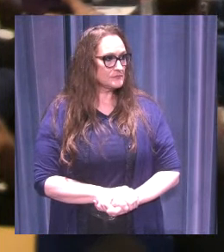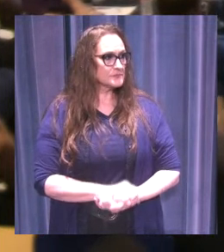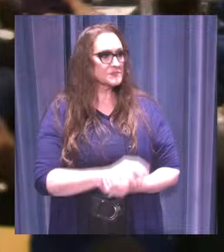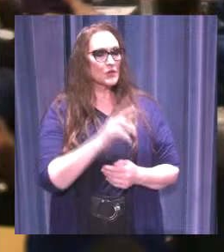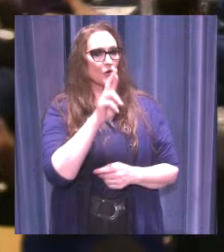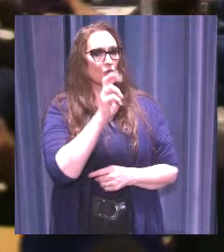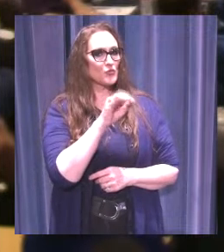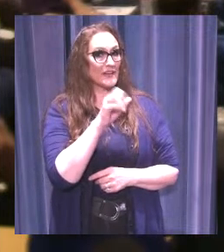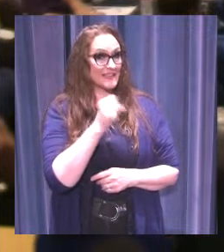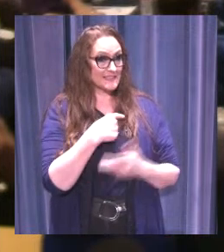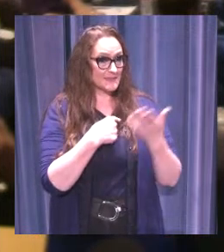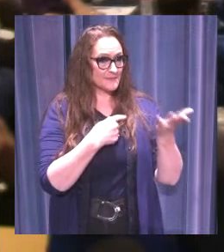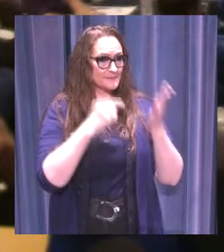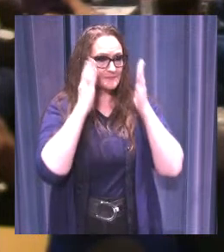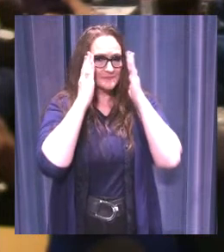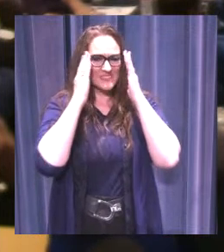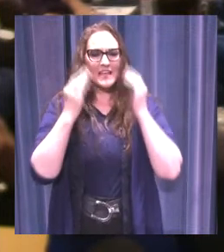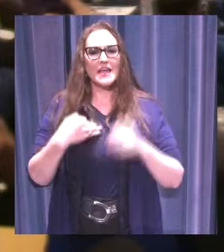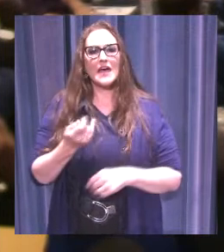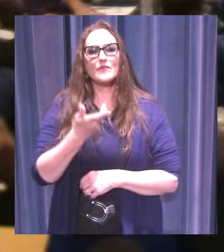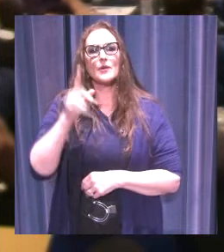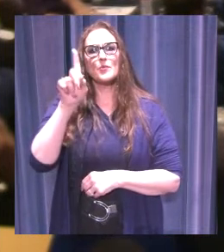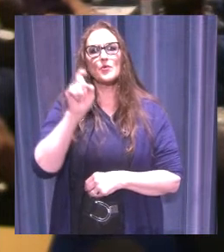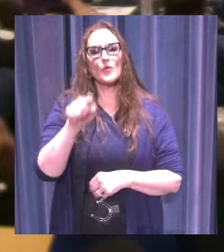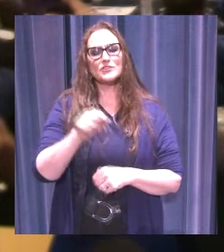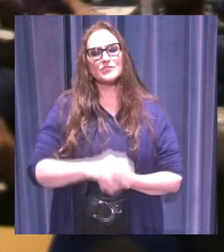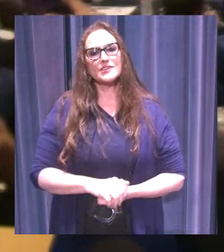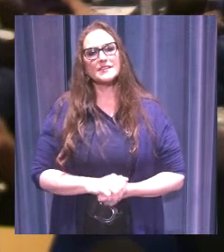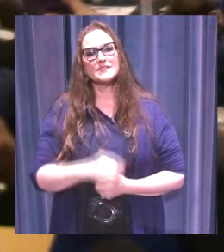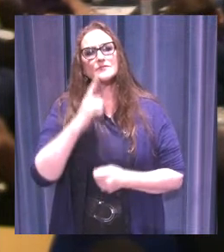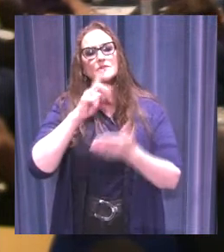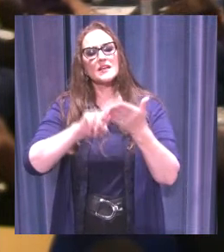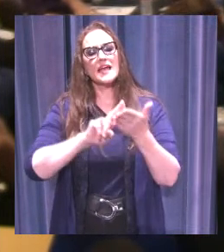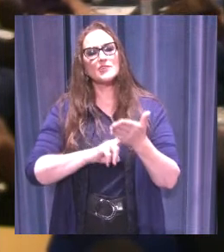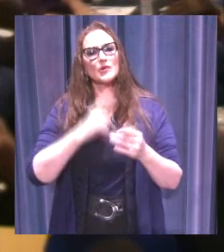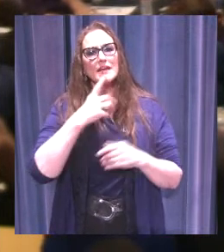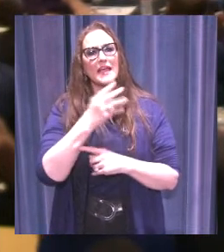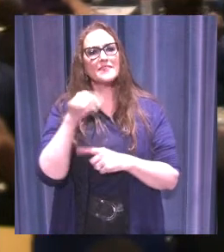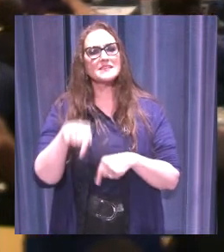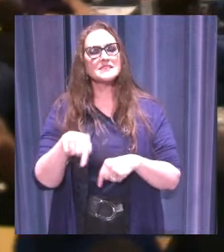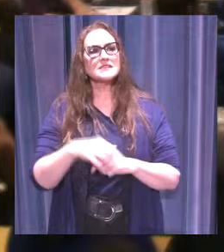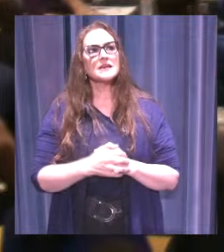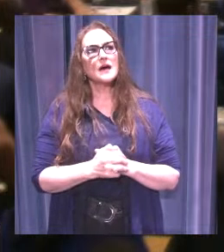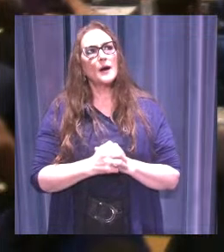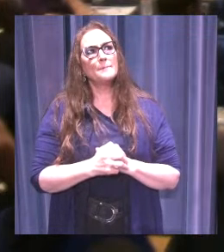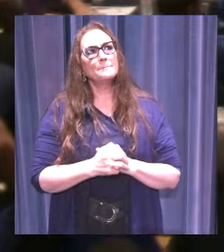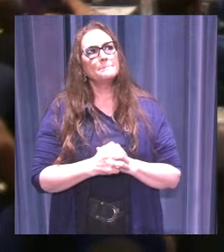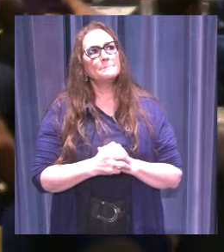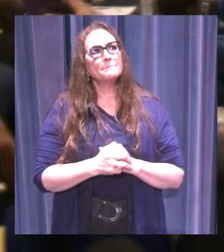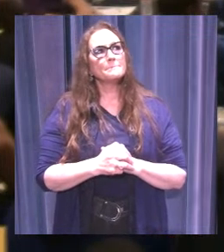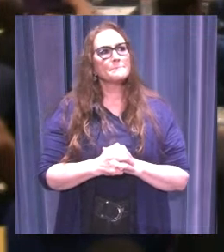Trustee Reyes. Yeah, I have a couple questions about the contract, and these are the